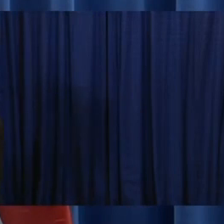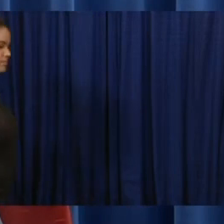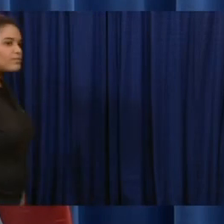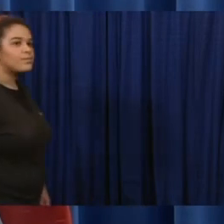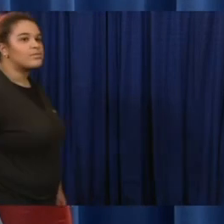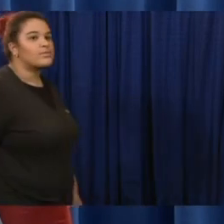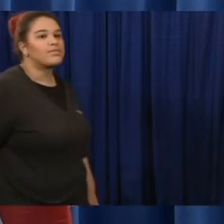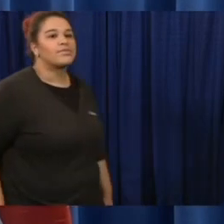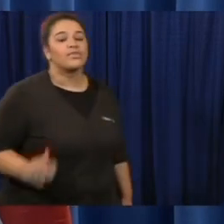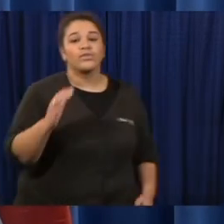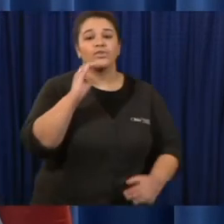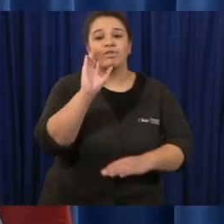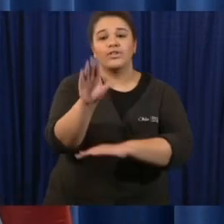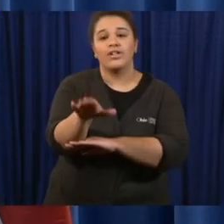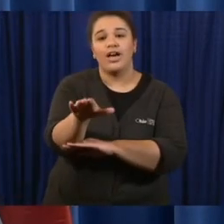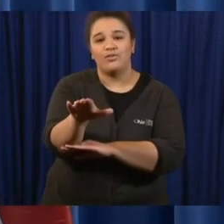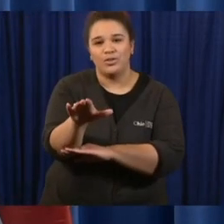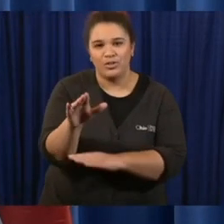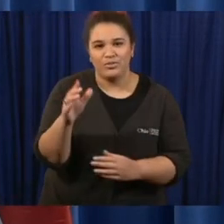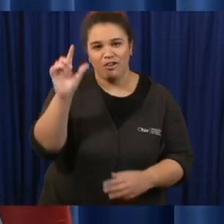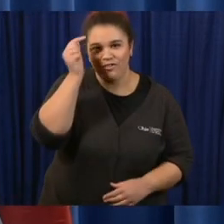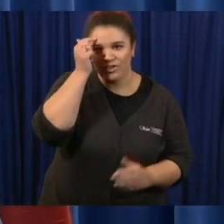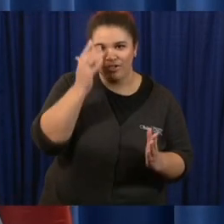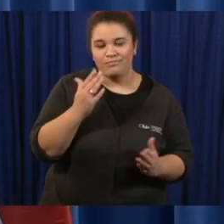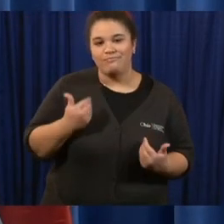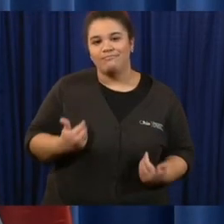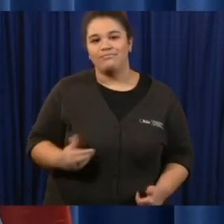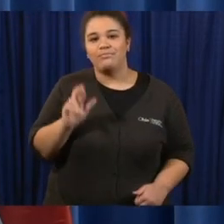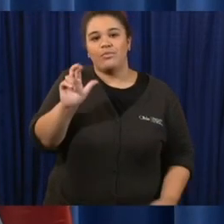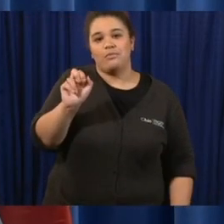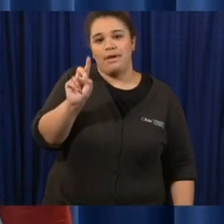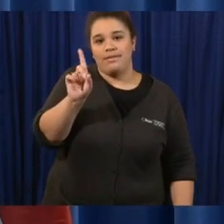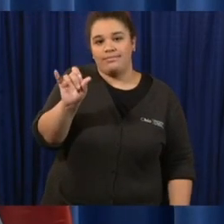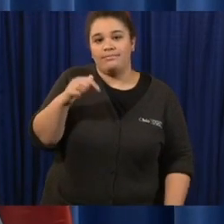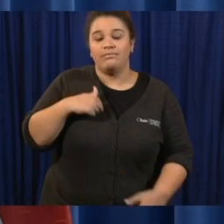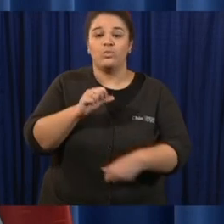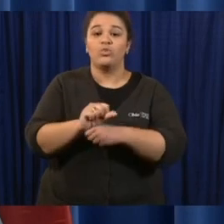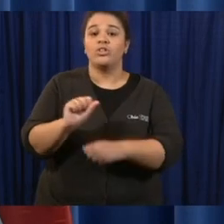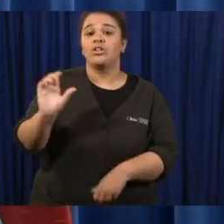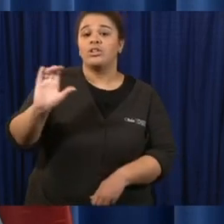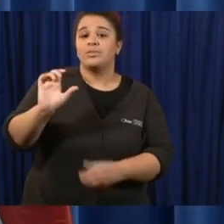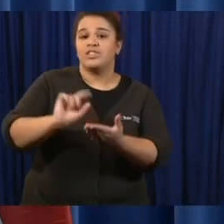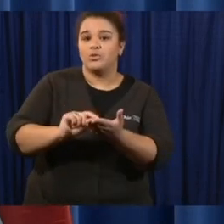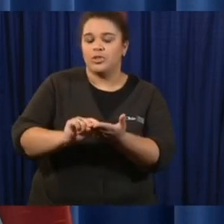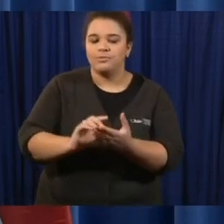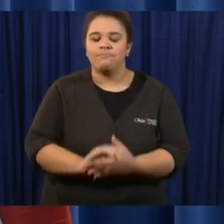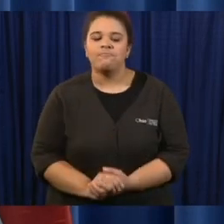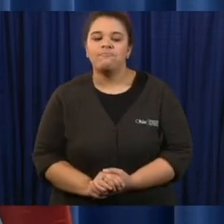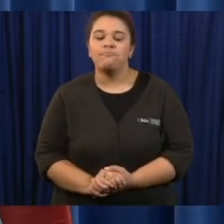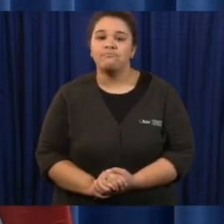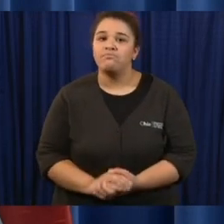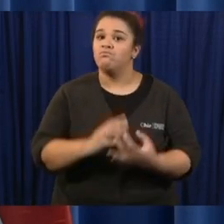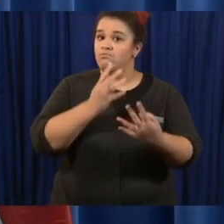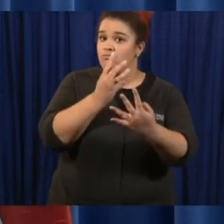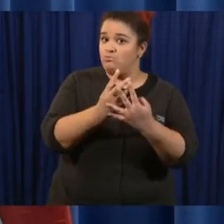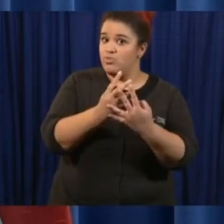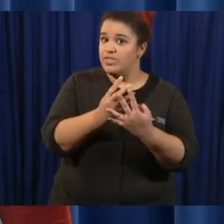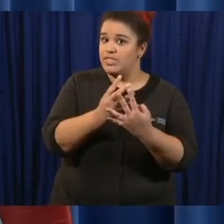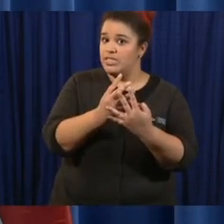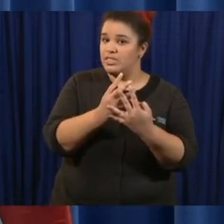Good afternoon, Governor. Randy Ludlow with the Columbus Dispatch. Prison cases continue to